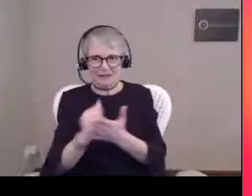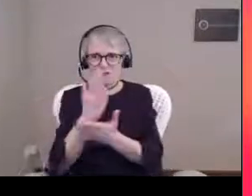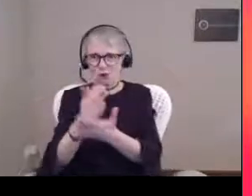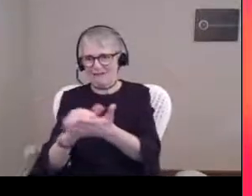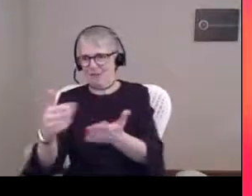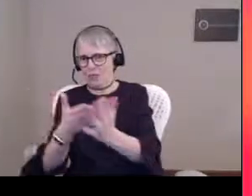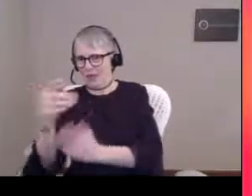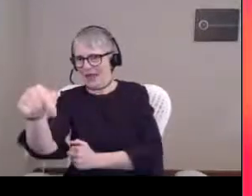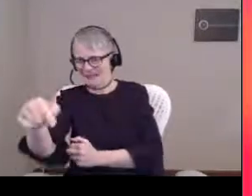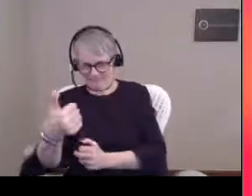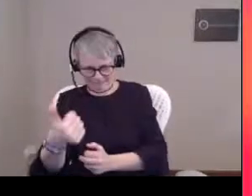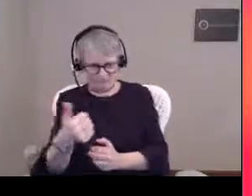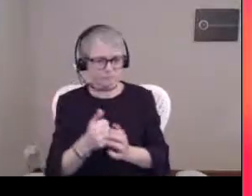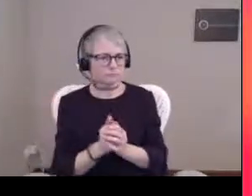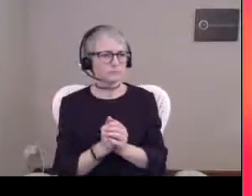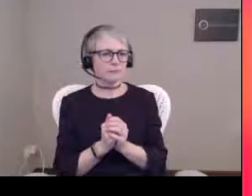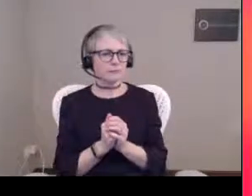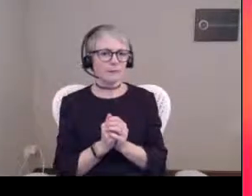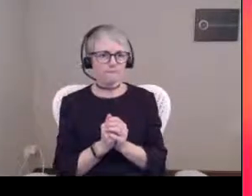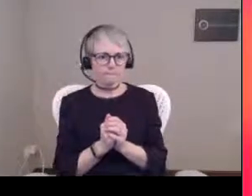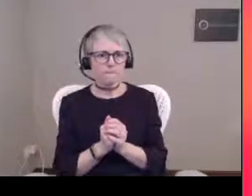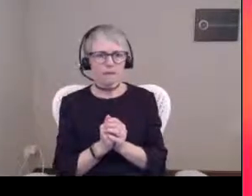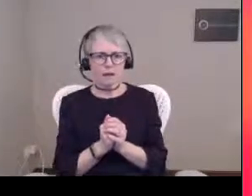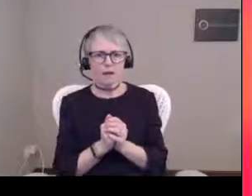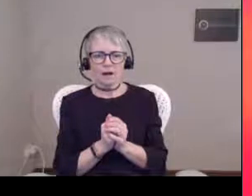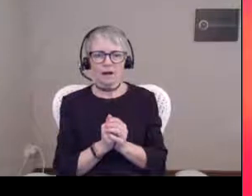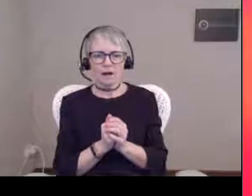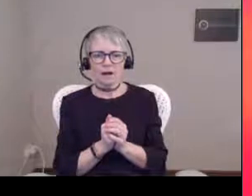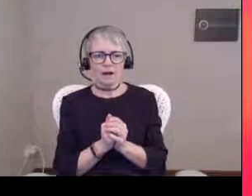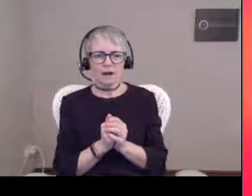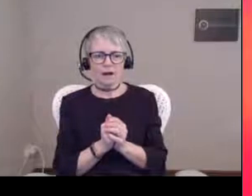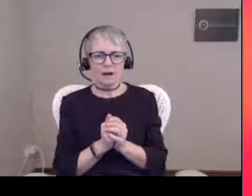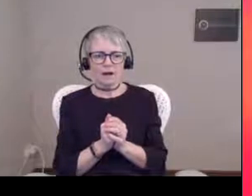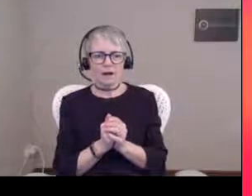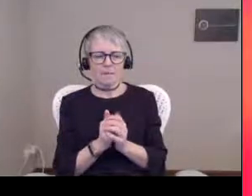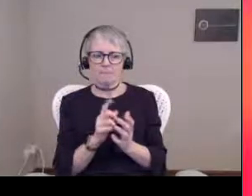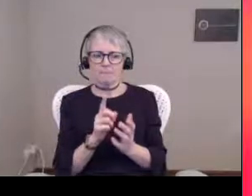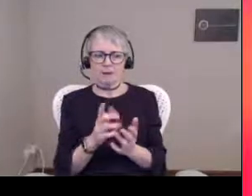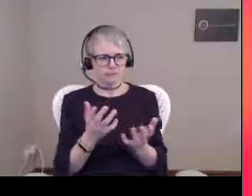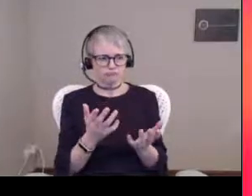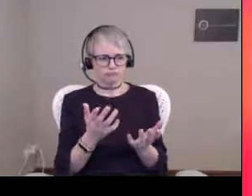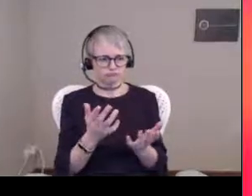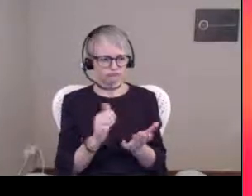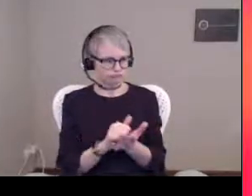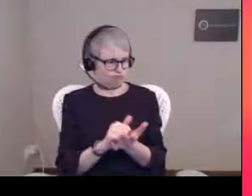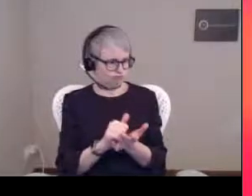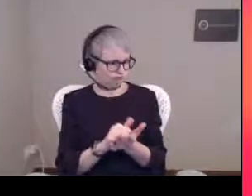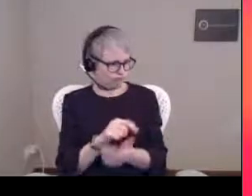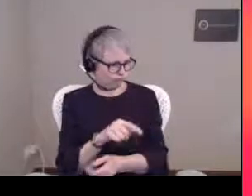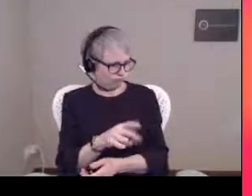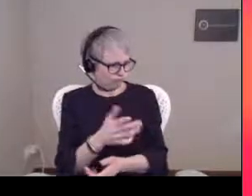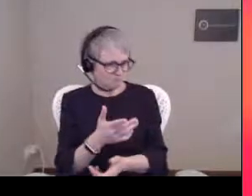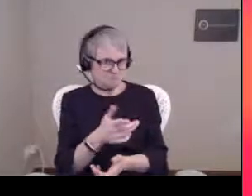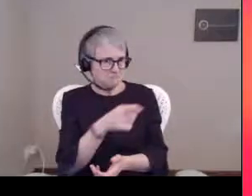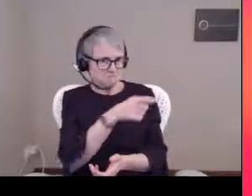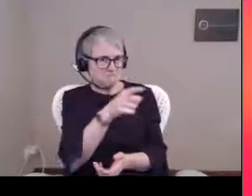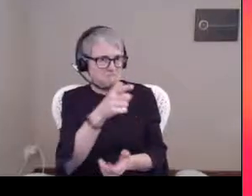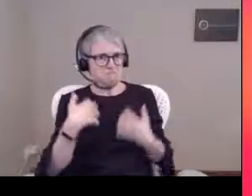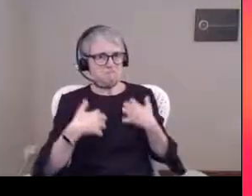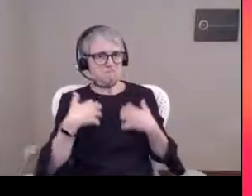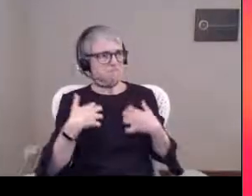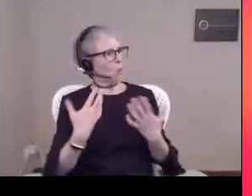gets all that information as well to put a bit more information together across the platform. But so if you're interested in journalist